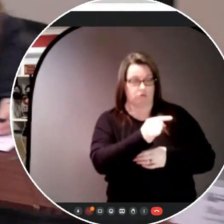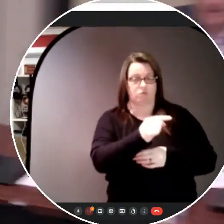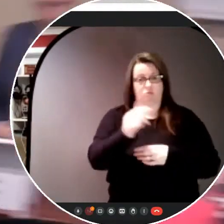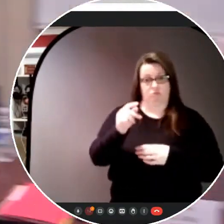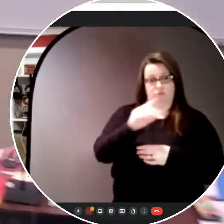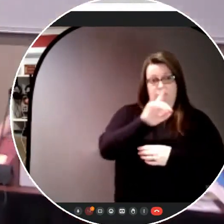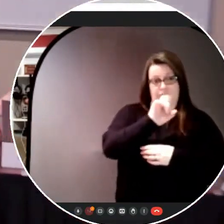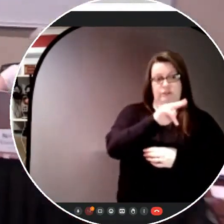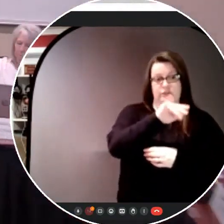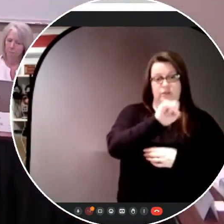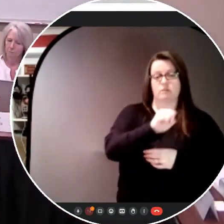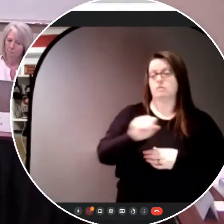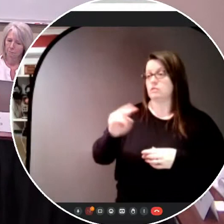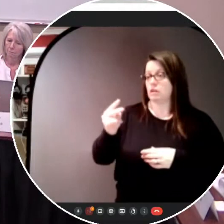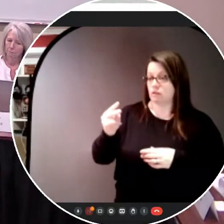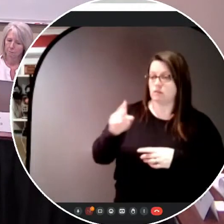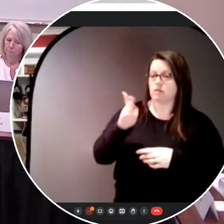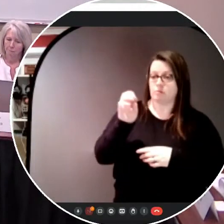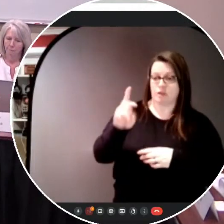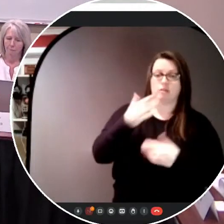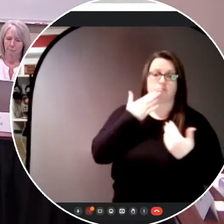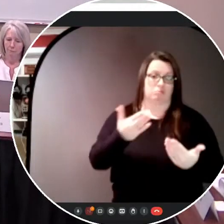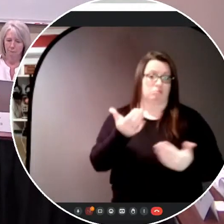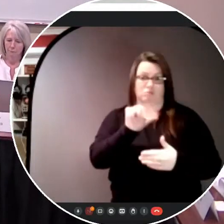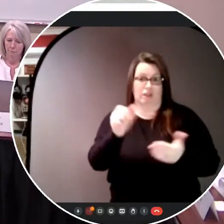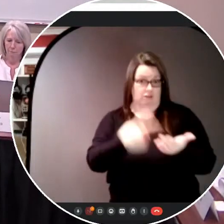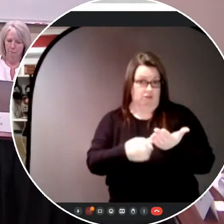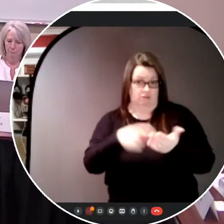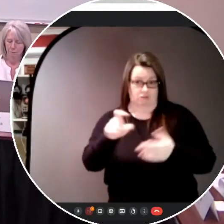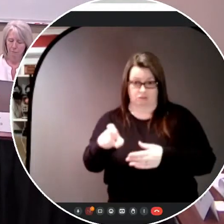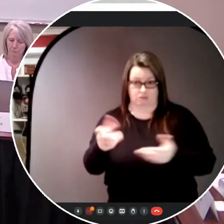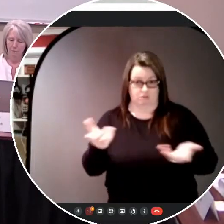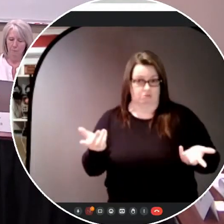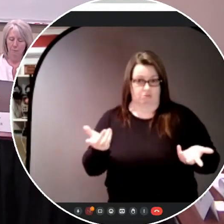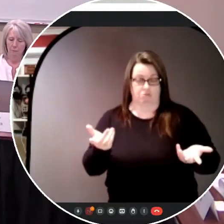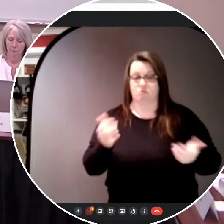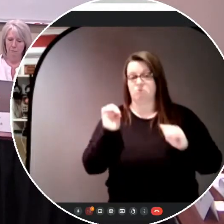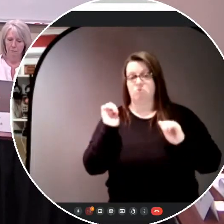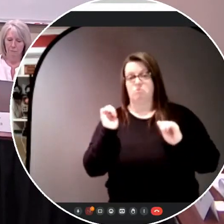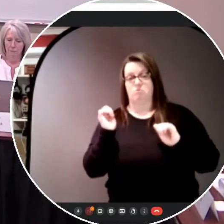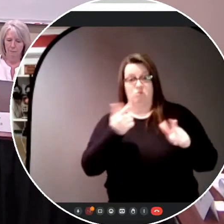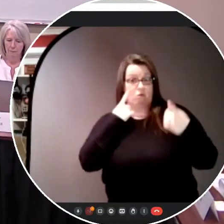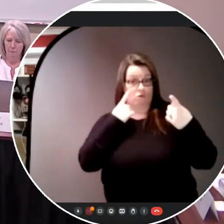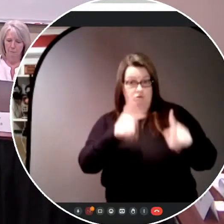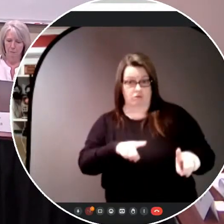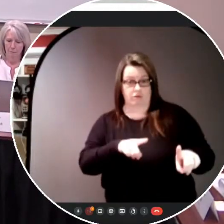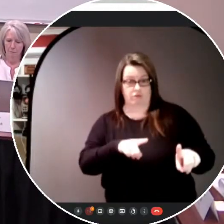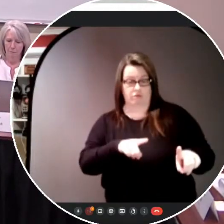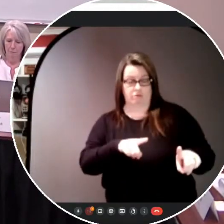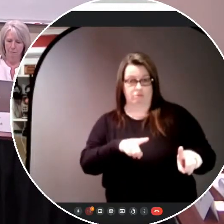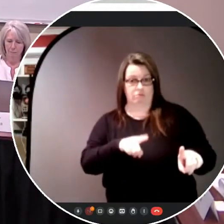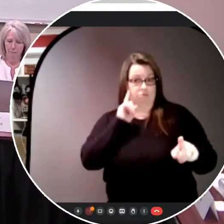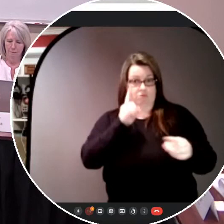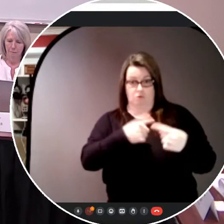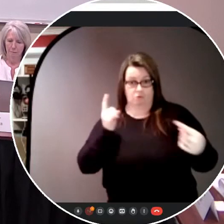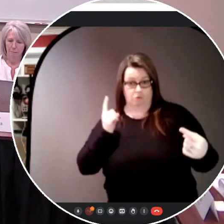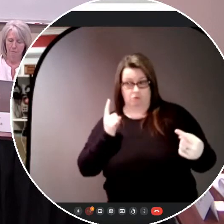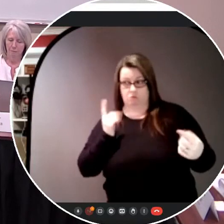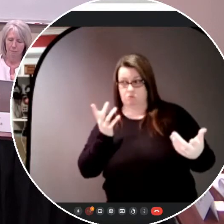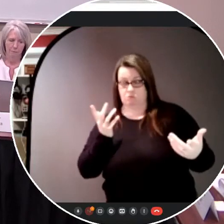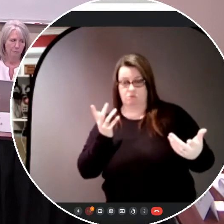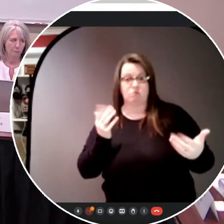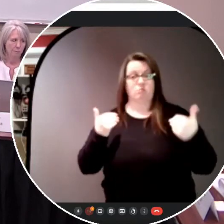Thank you, Blair. Any discussion on that one? Okay, all in favor? Any opposed?